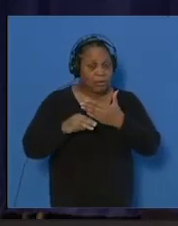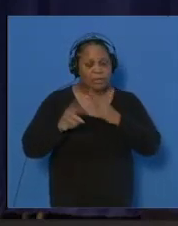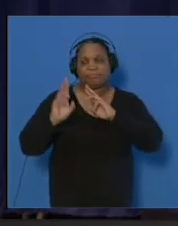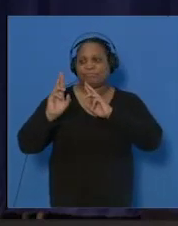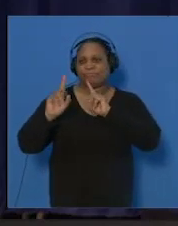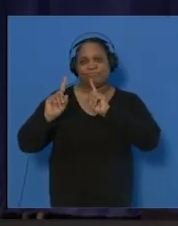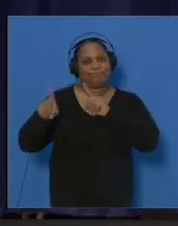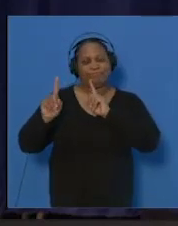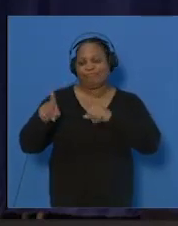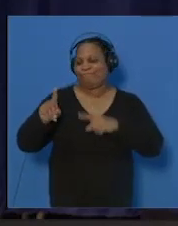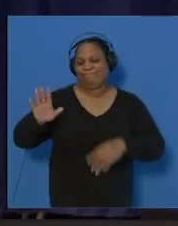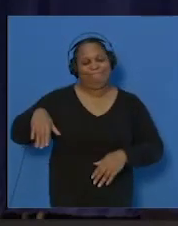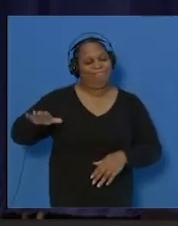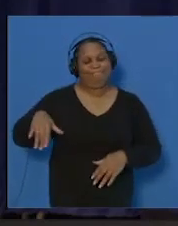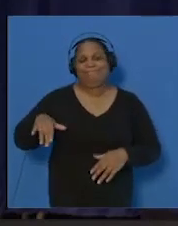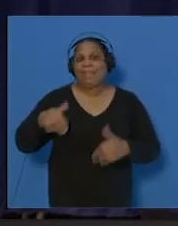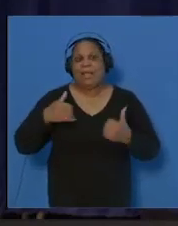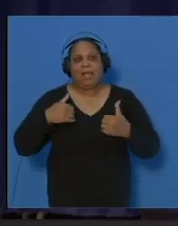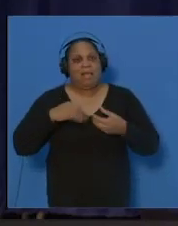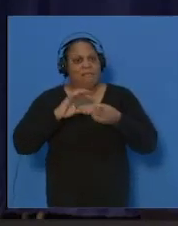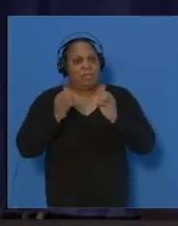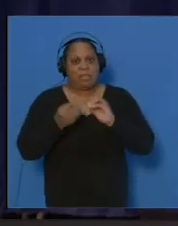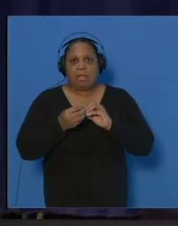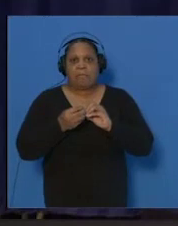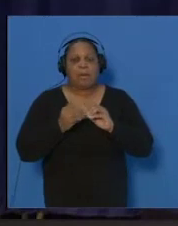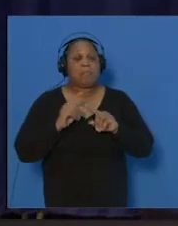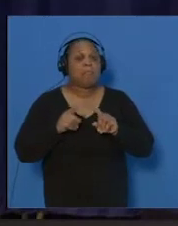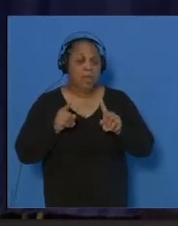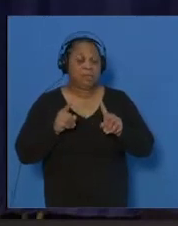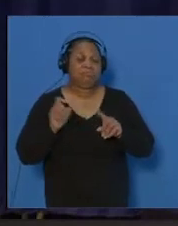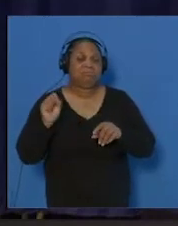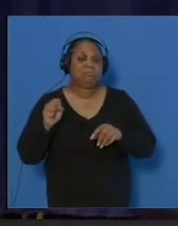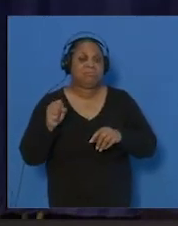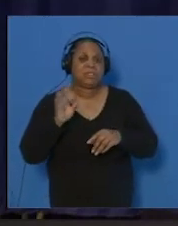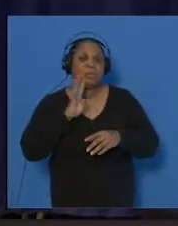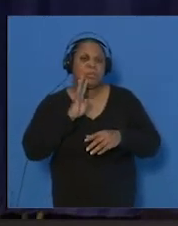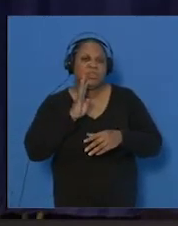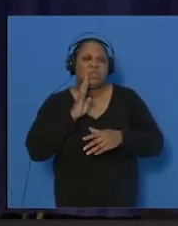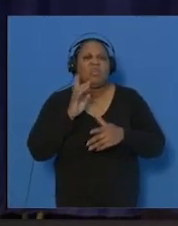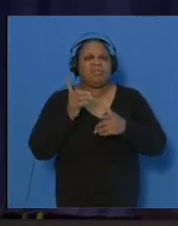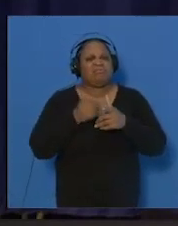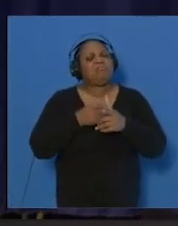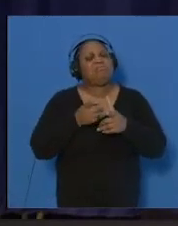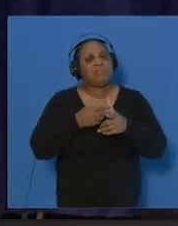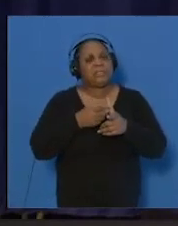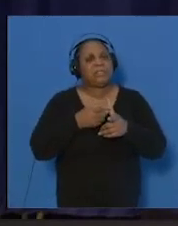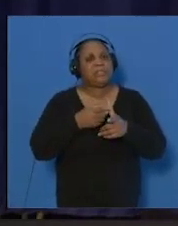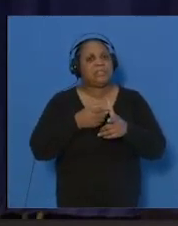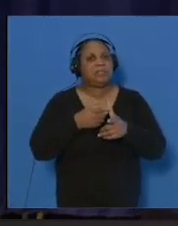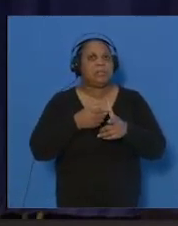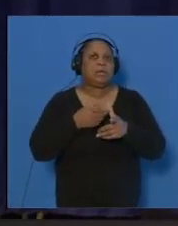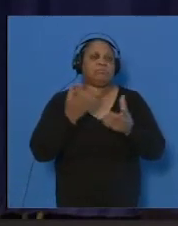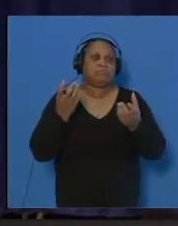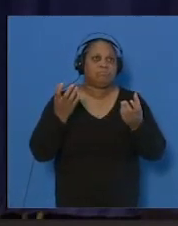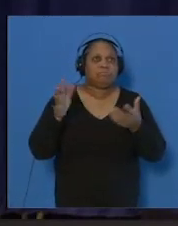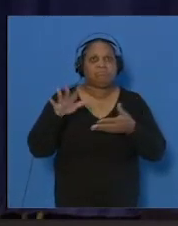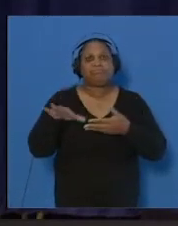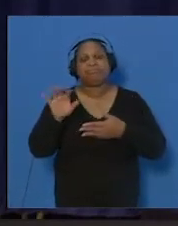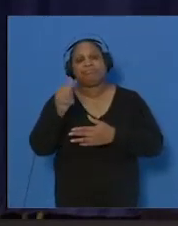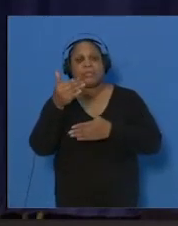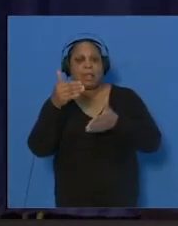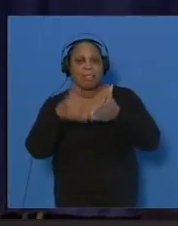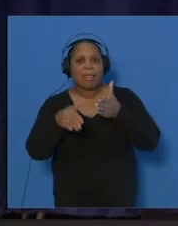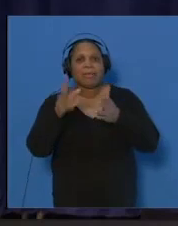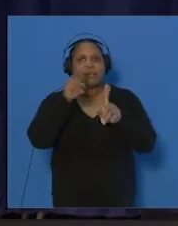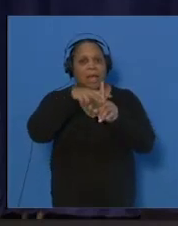at my fingertips, Jonathan. What I do know is that we talked initially about a number in excess of 10,000 in terms